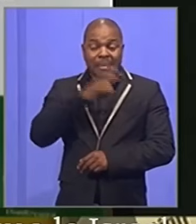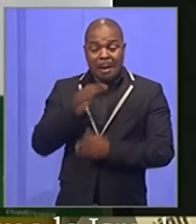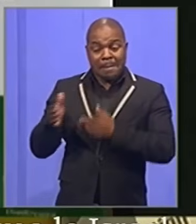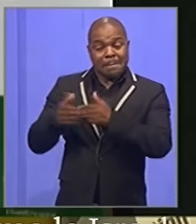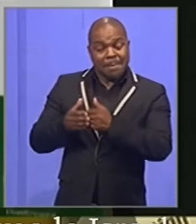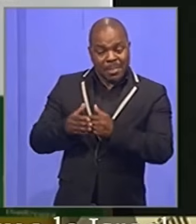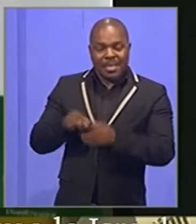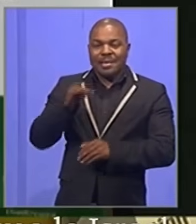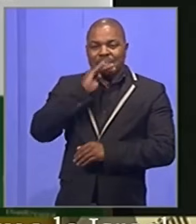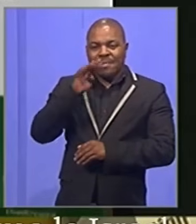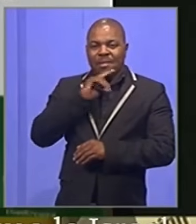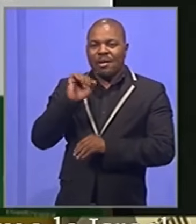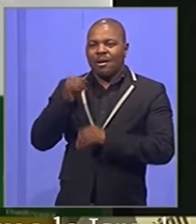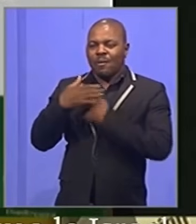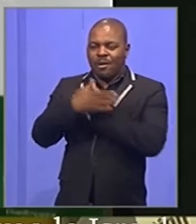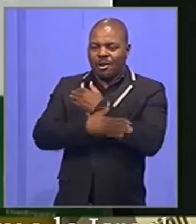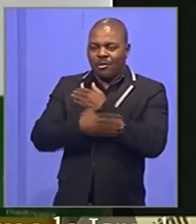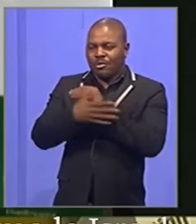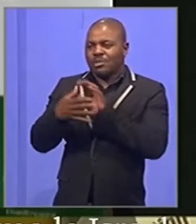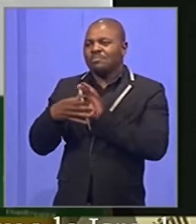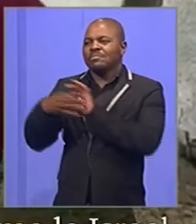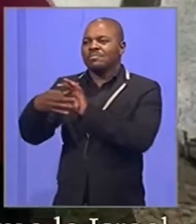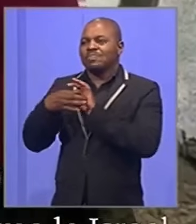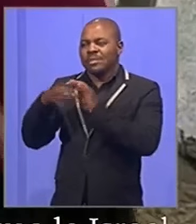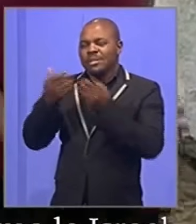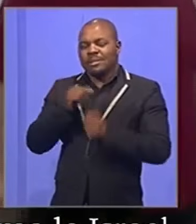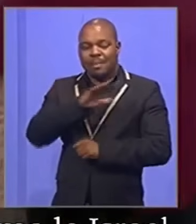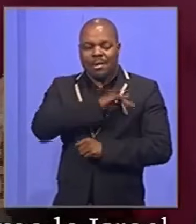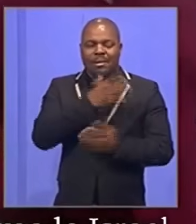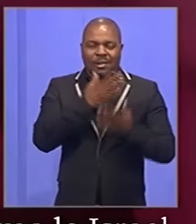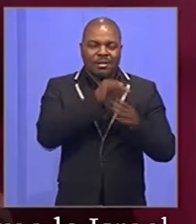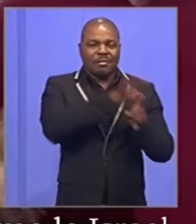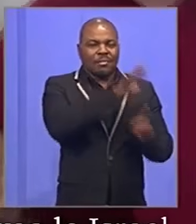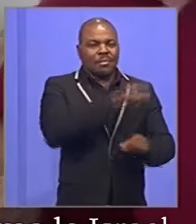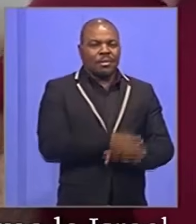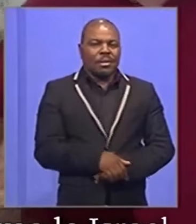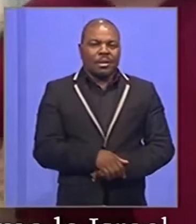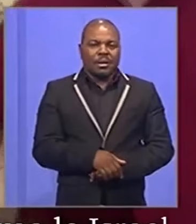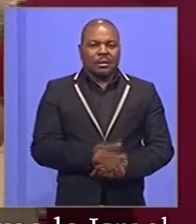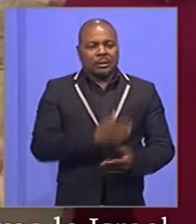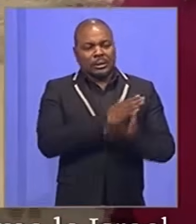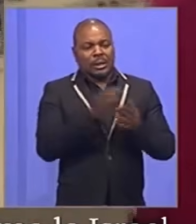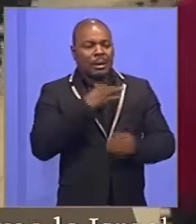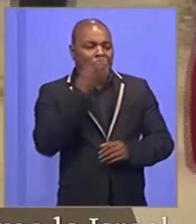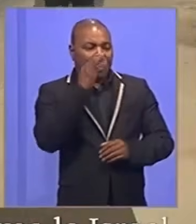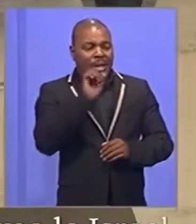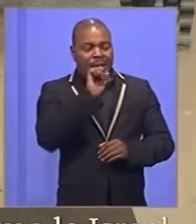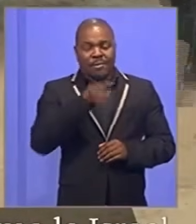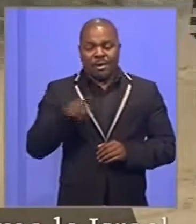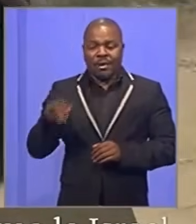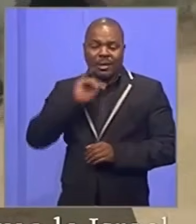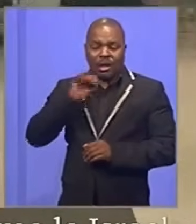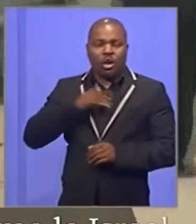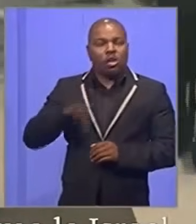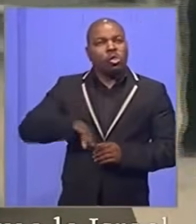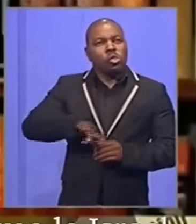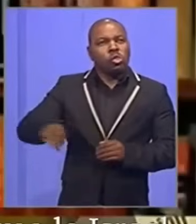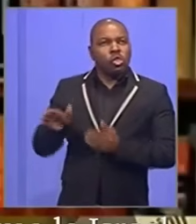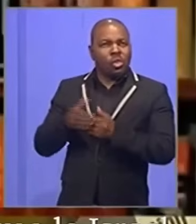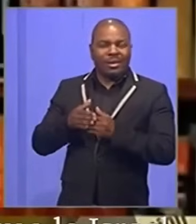our diplomatic presence in Palestine. Mekga e meng e re ho qhelela Israel ka thoko ho ke a sebetsa.